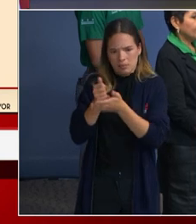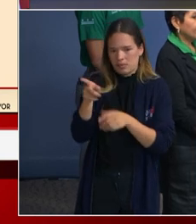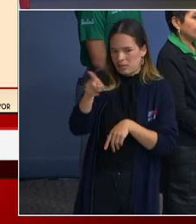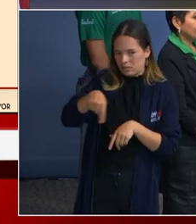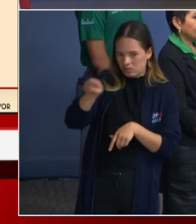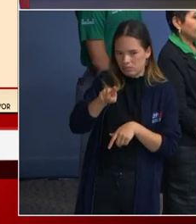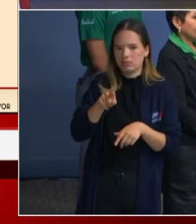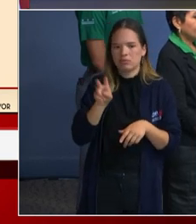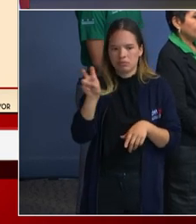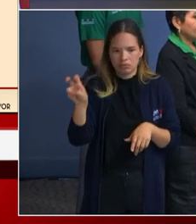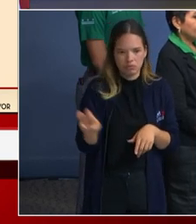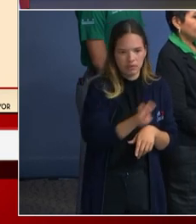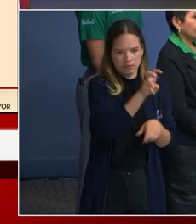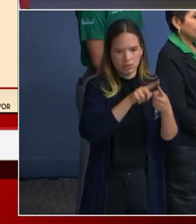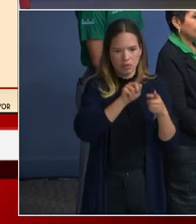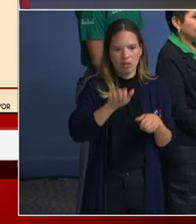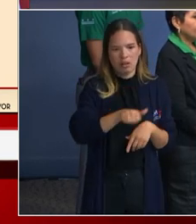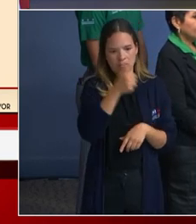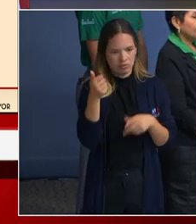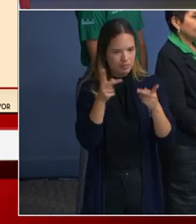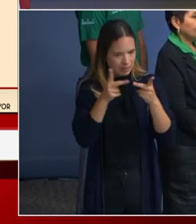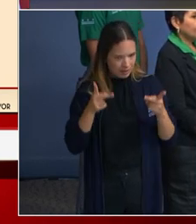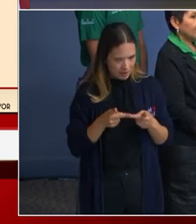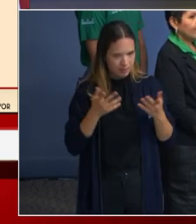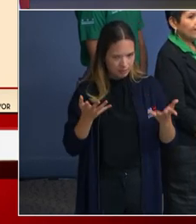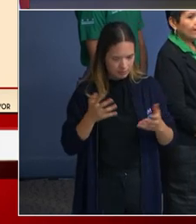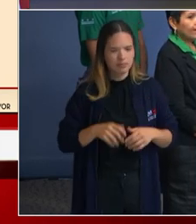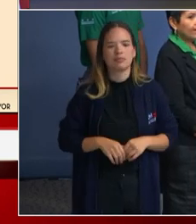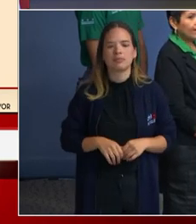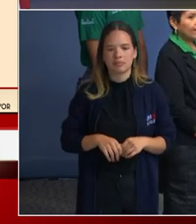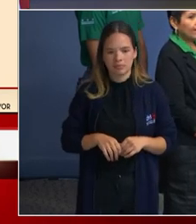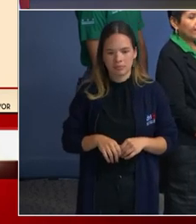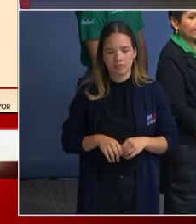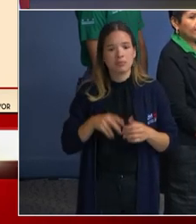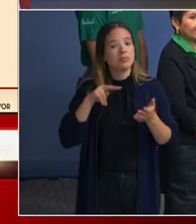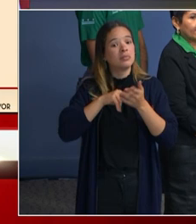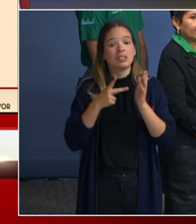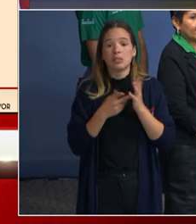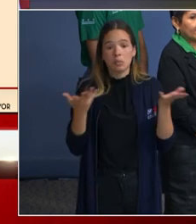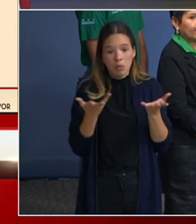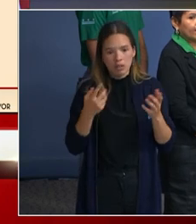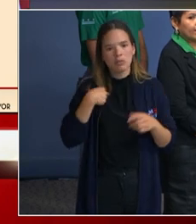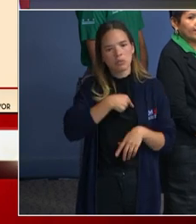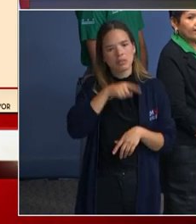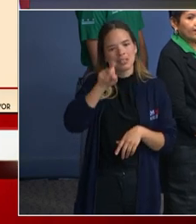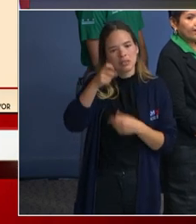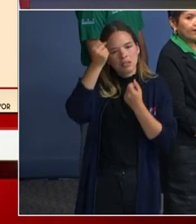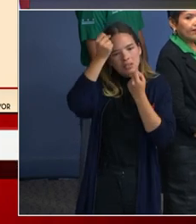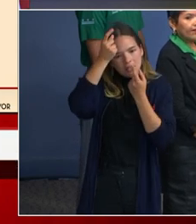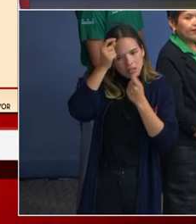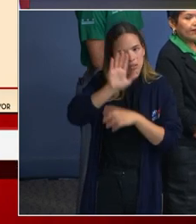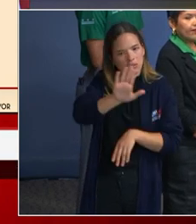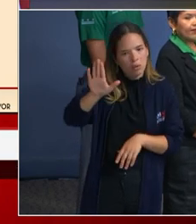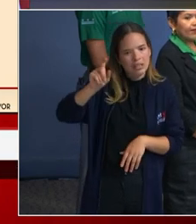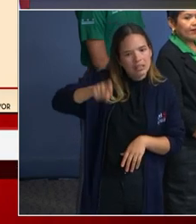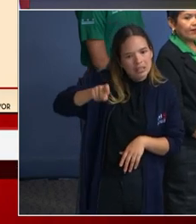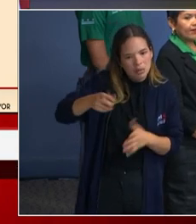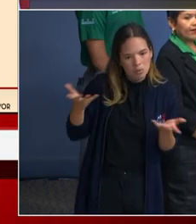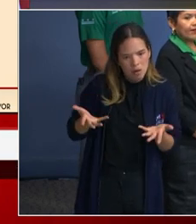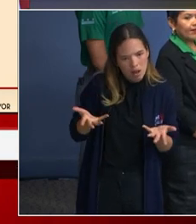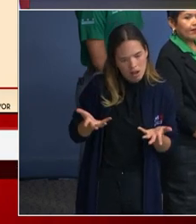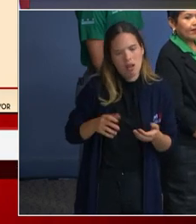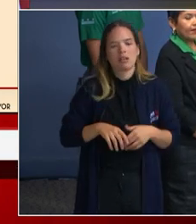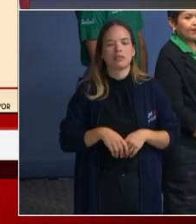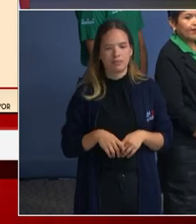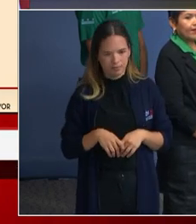destinations. That process will include us understanding the needs of the people arriving, their basic needs,